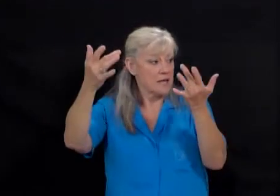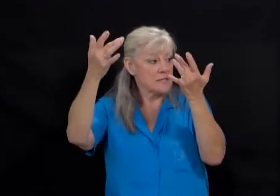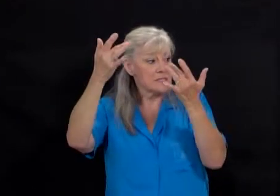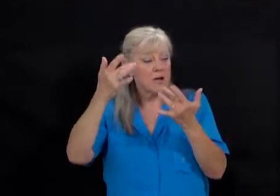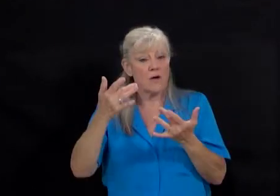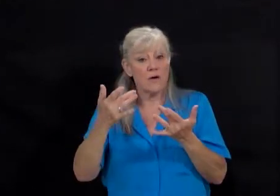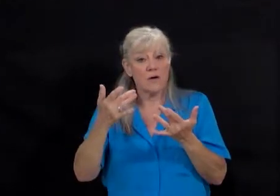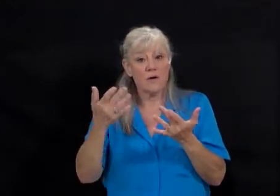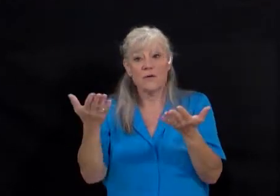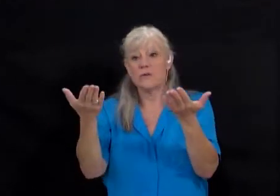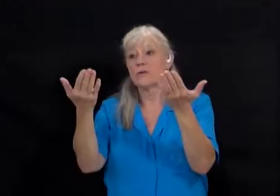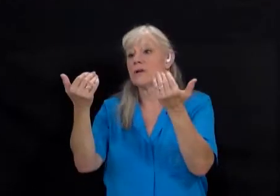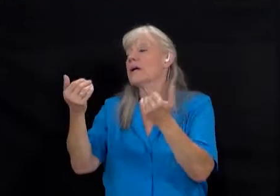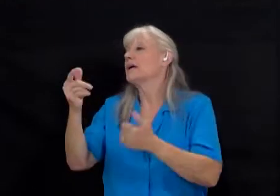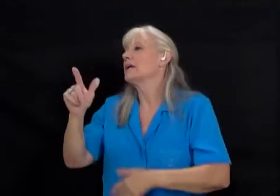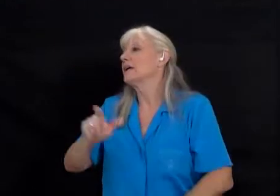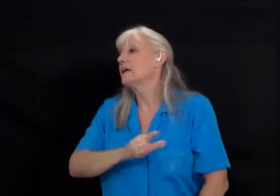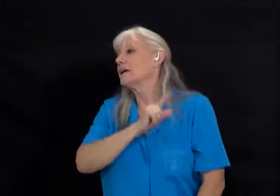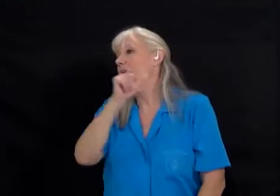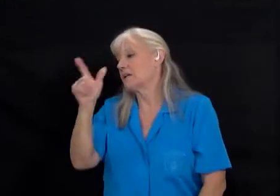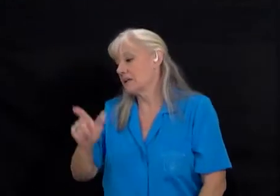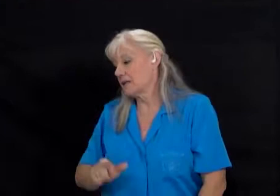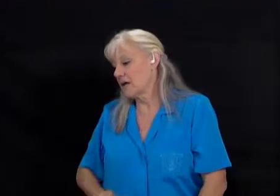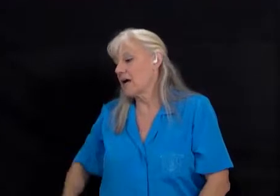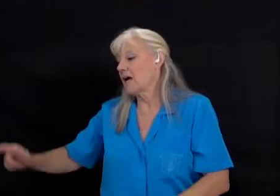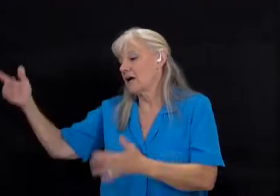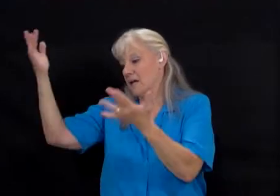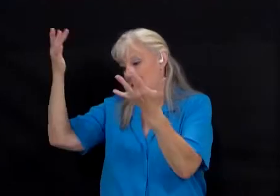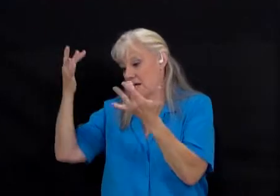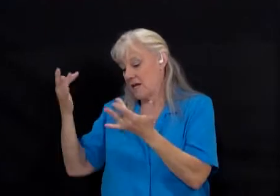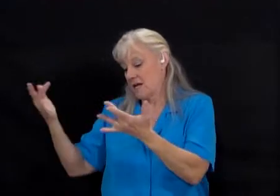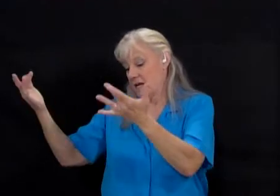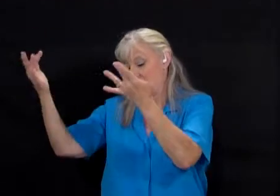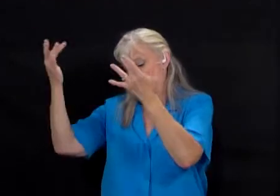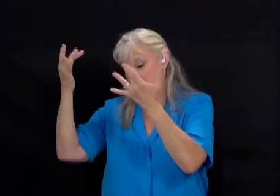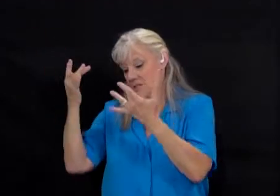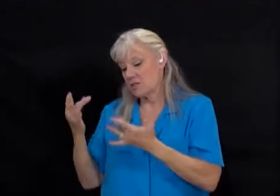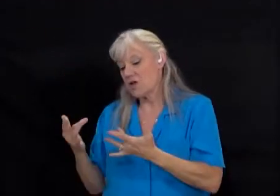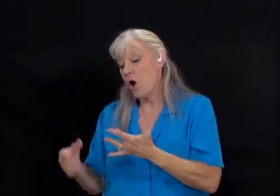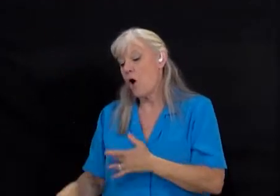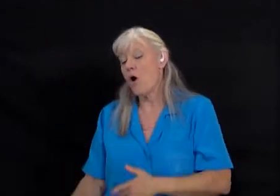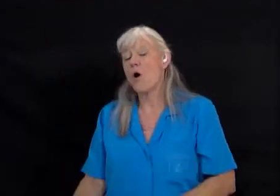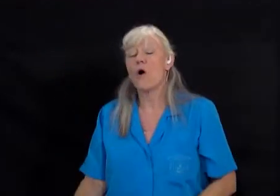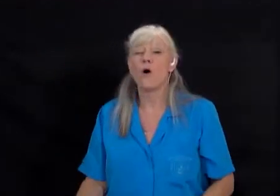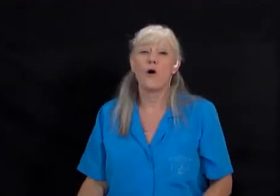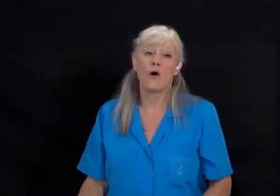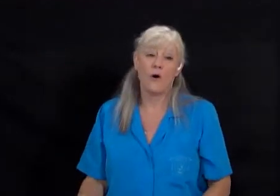Kyrie eleison.